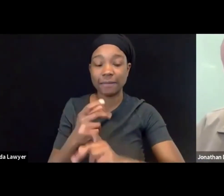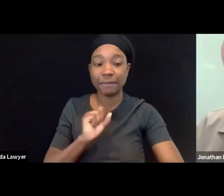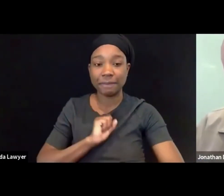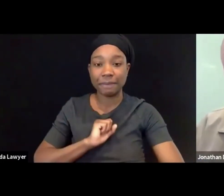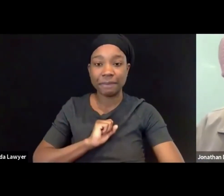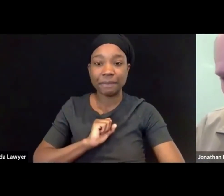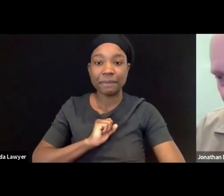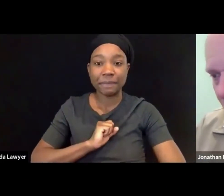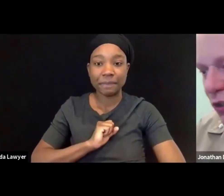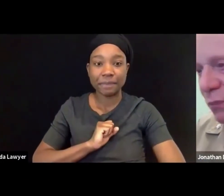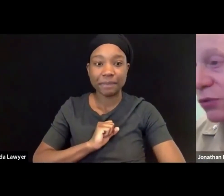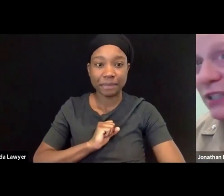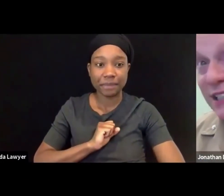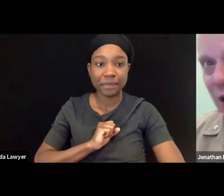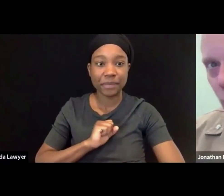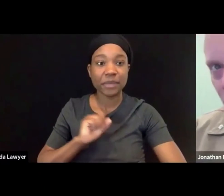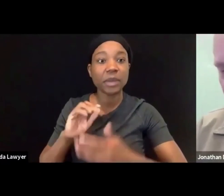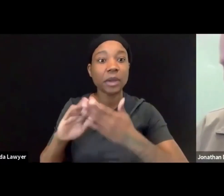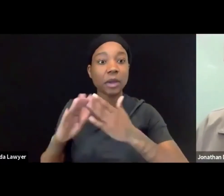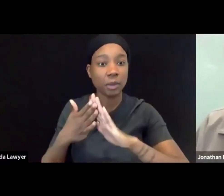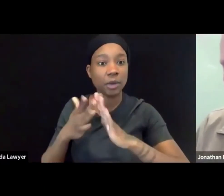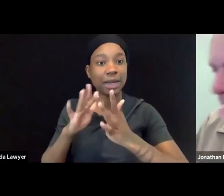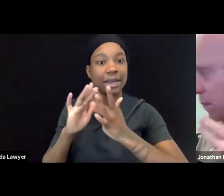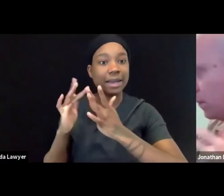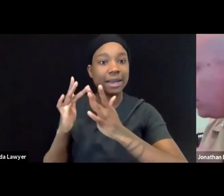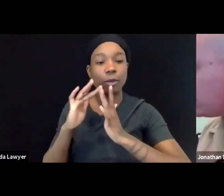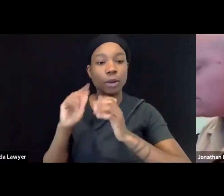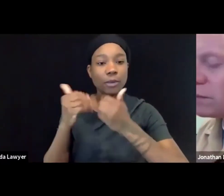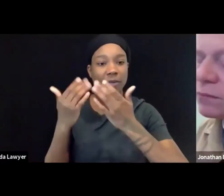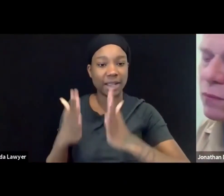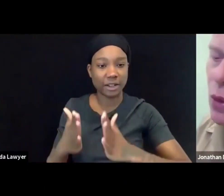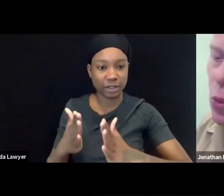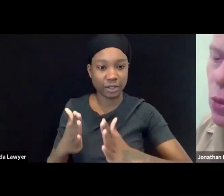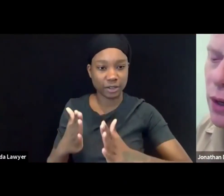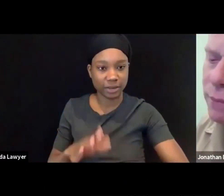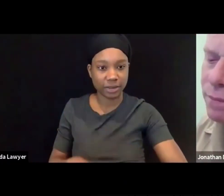excuse me, of community network providers